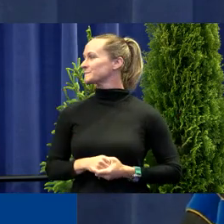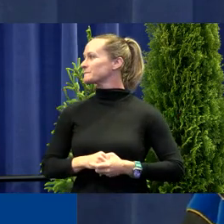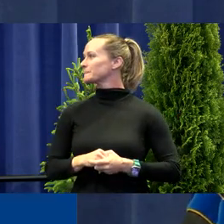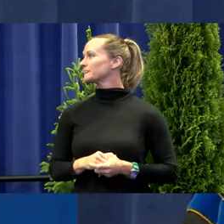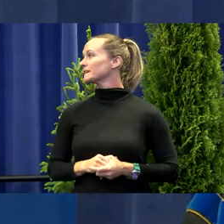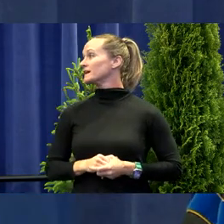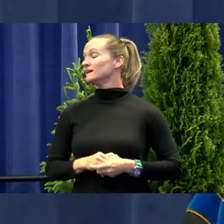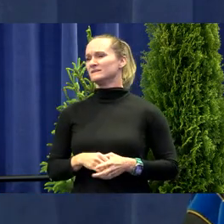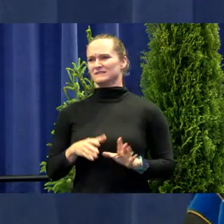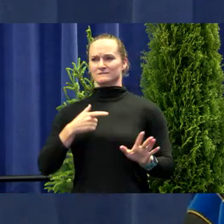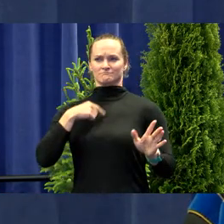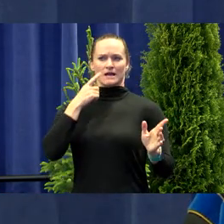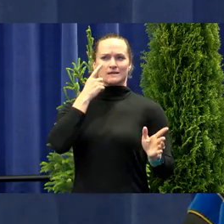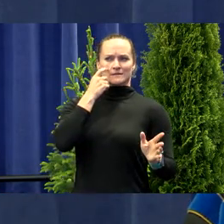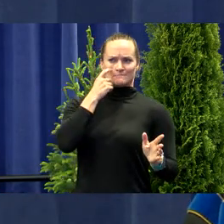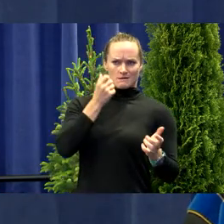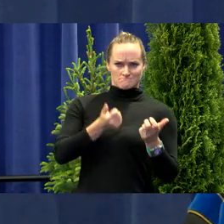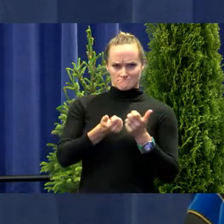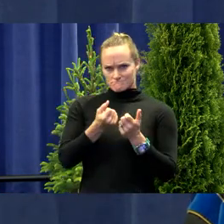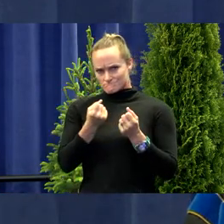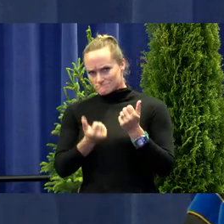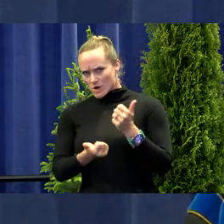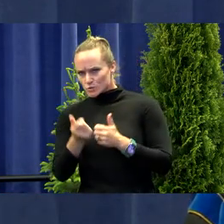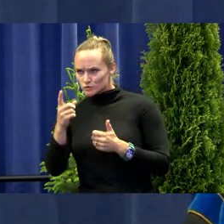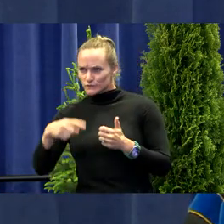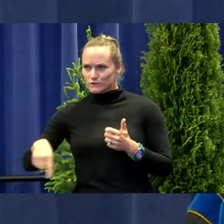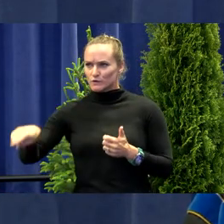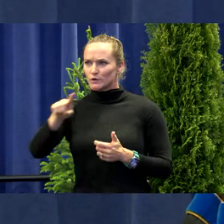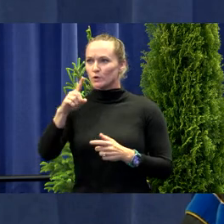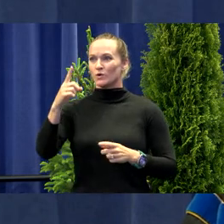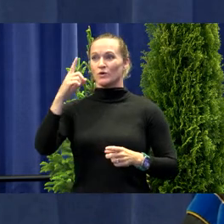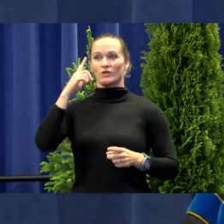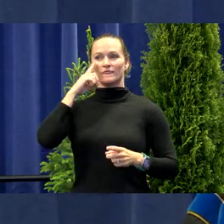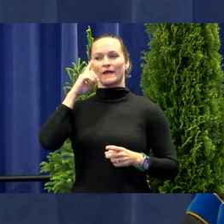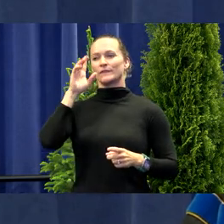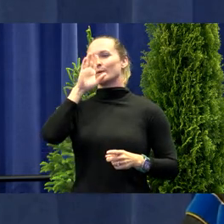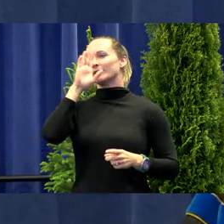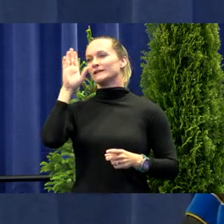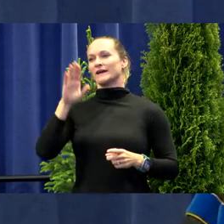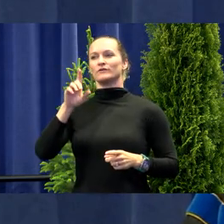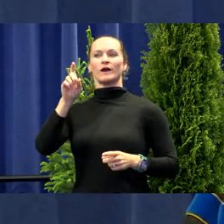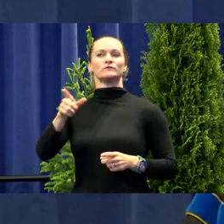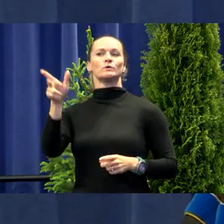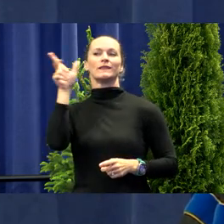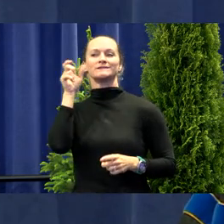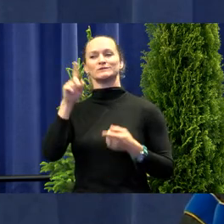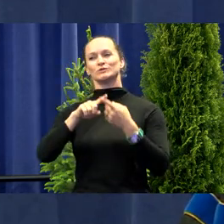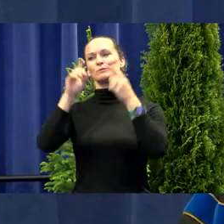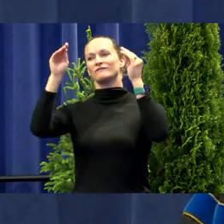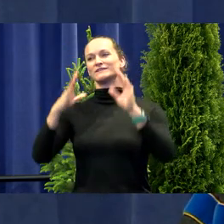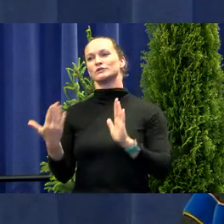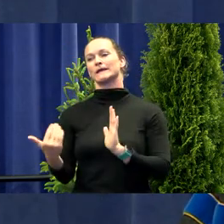or at least suspect, that many of our graduates thought that they would never have to listen to a professor again.